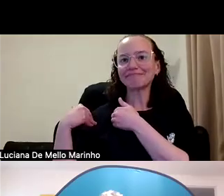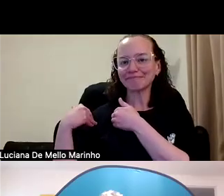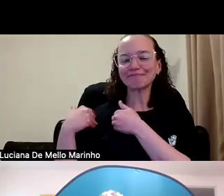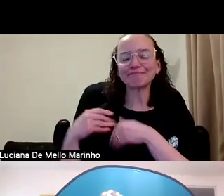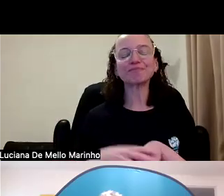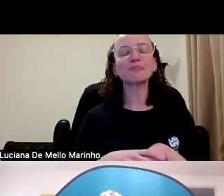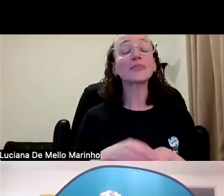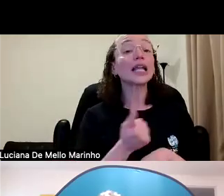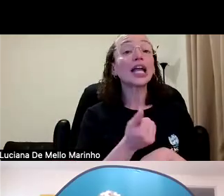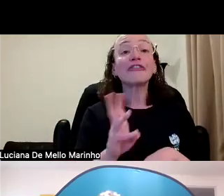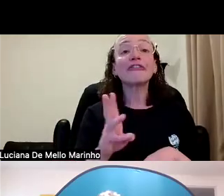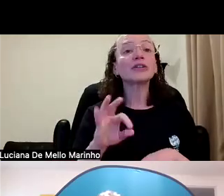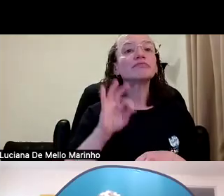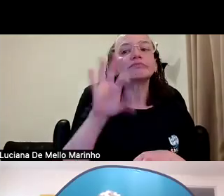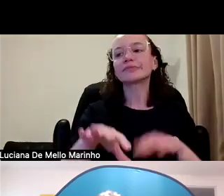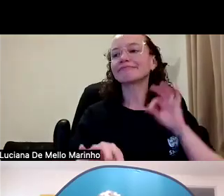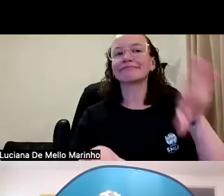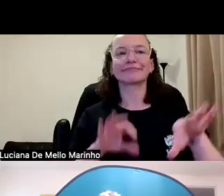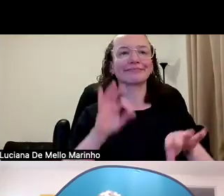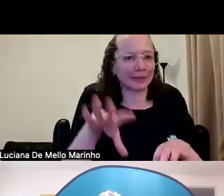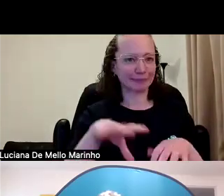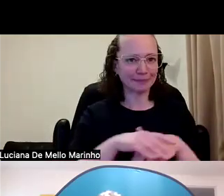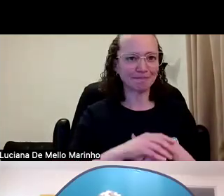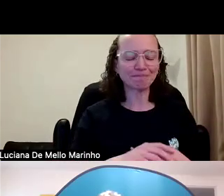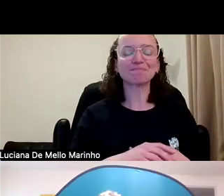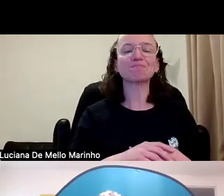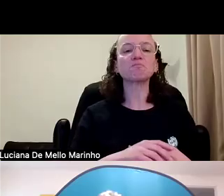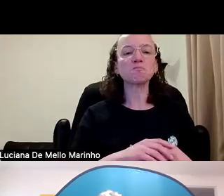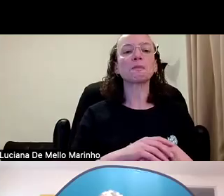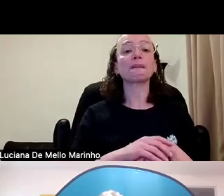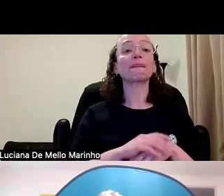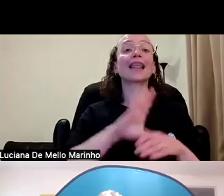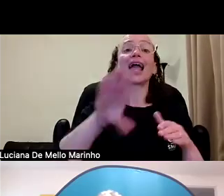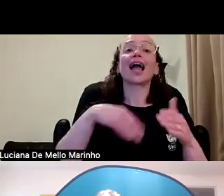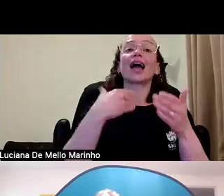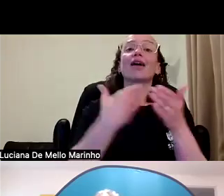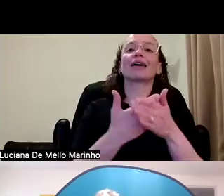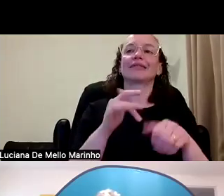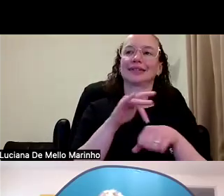key. That's your responsibility. A few tips for you all.